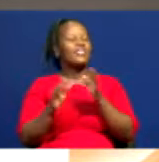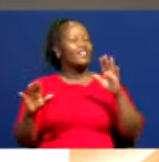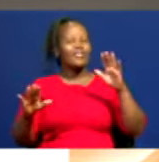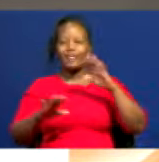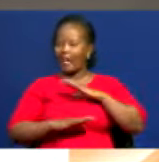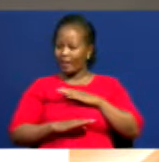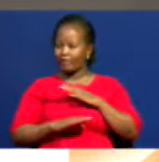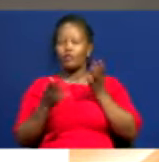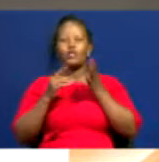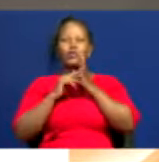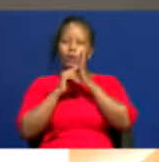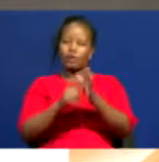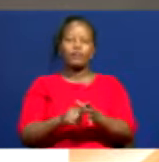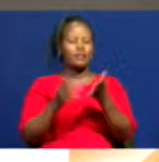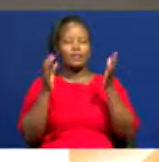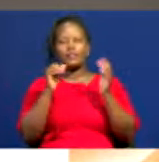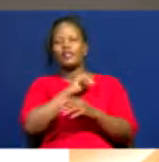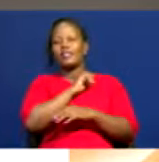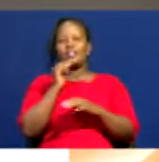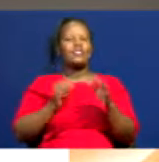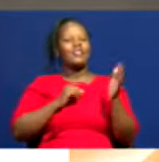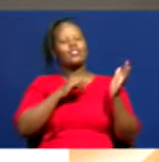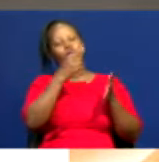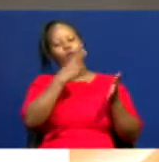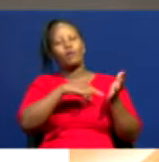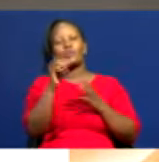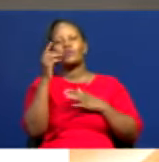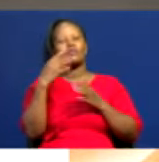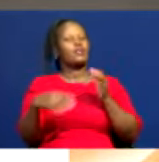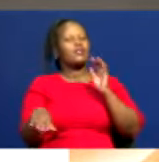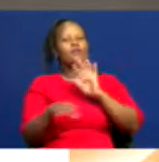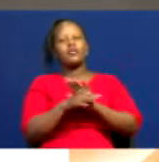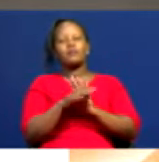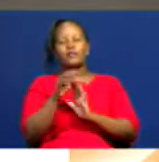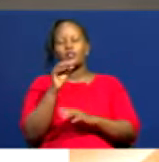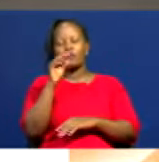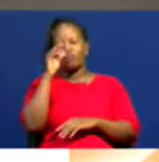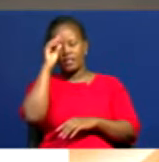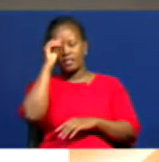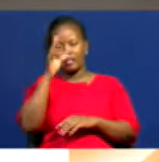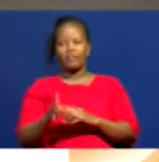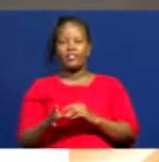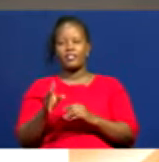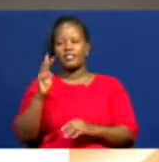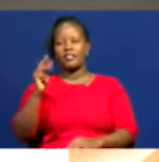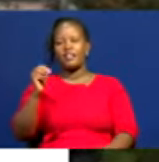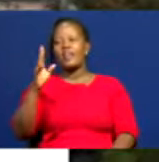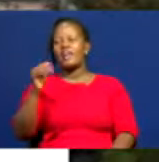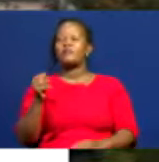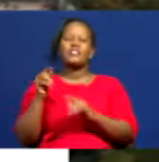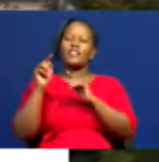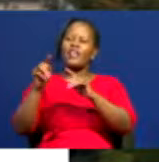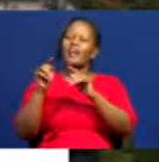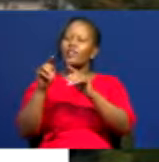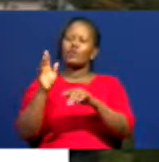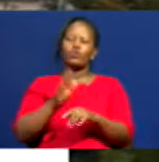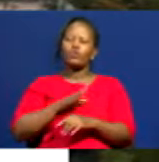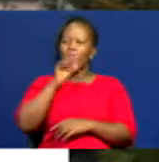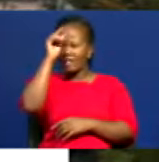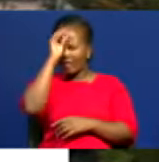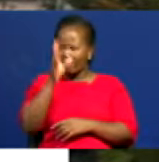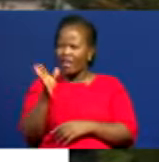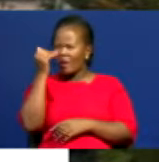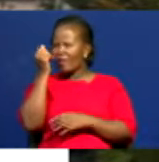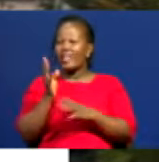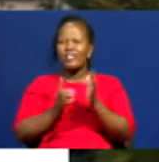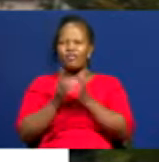the Senate to uphold the impeachment of Governor Kawira Mwangaza. The MCAs accuse Mwangaza of, among others, doing very little